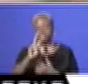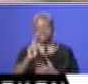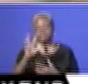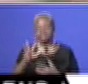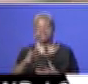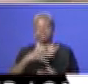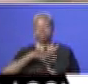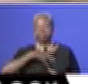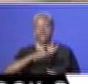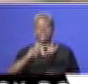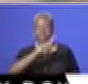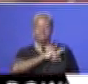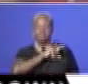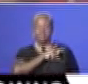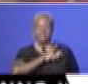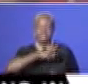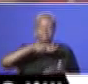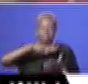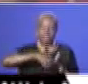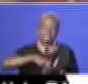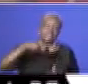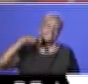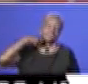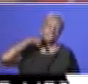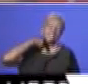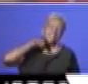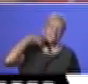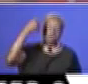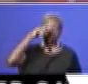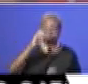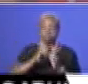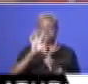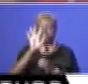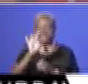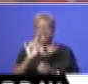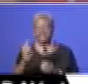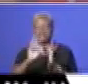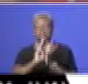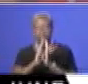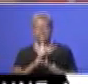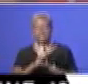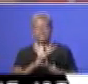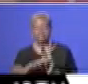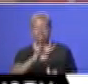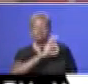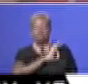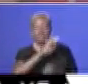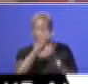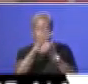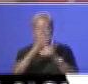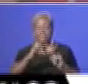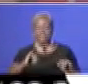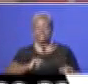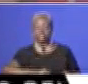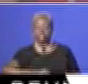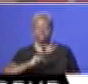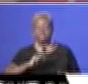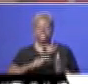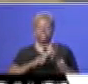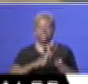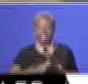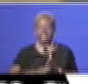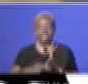Minneapolis police officer pressed a knee on his neck for more than 8 minutes. Floyd's independent autopsy found that he